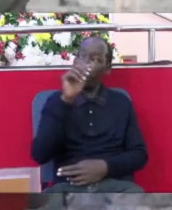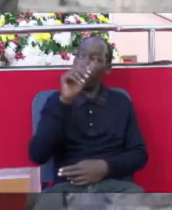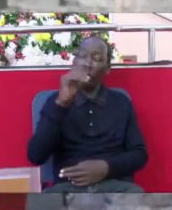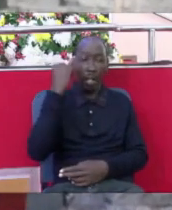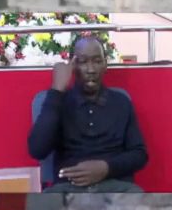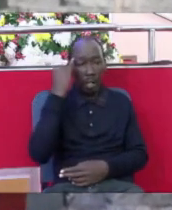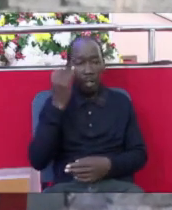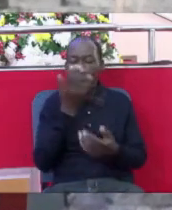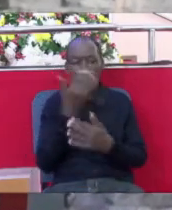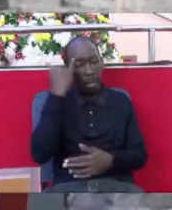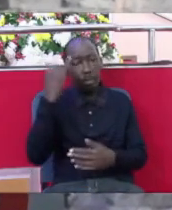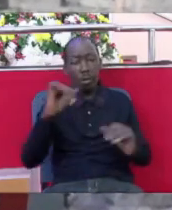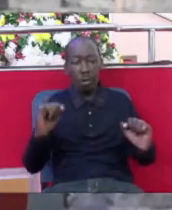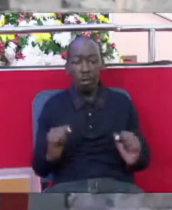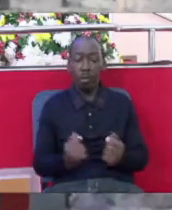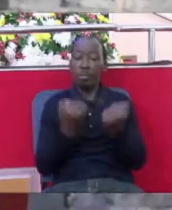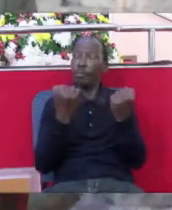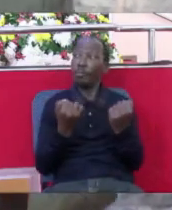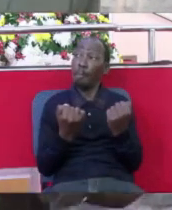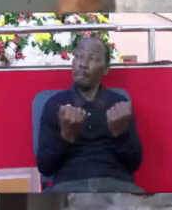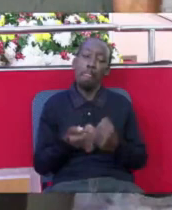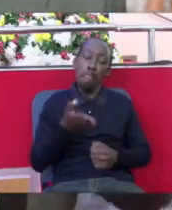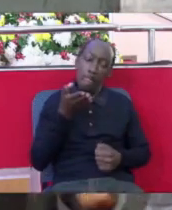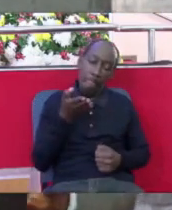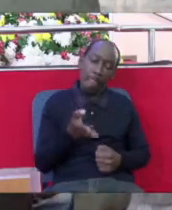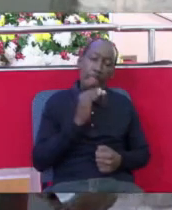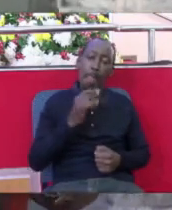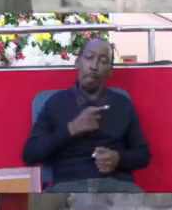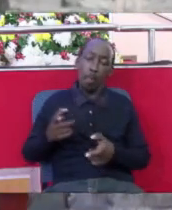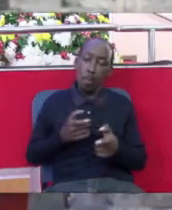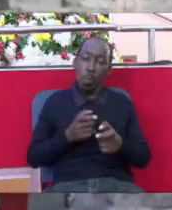unimaginable happen. Ya kwamba kila ambacho hakijatarajiwa kinafanyika. We have seen how a roaring worm